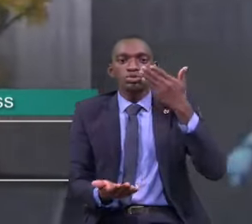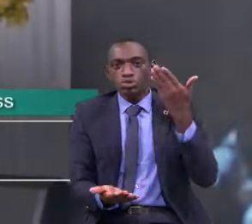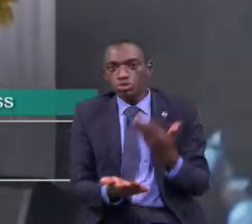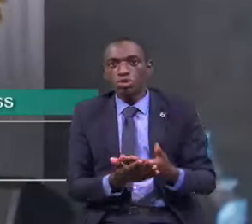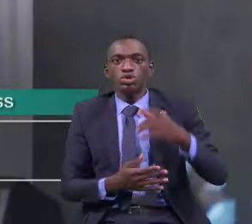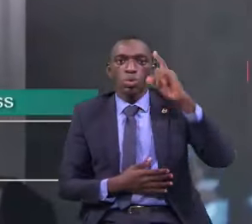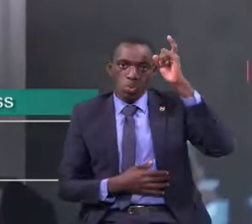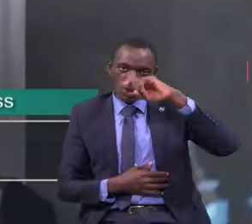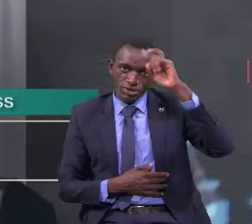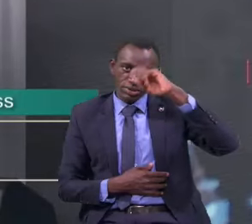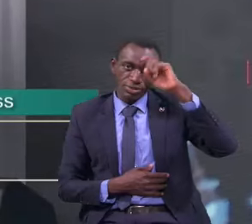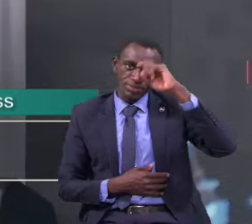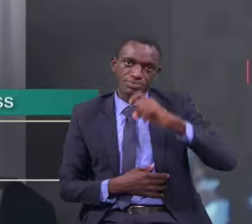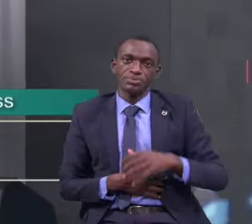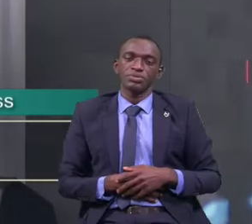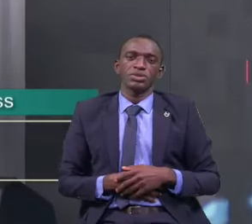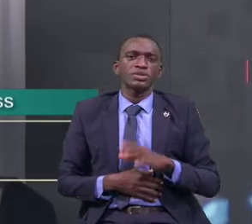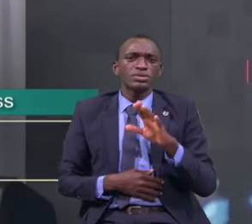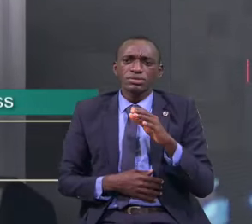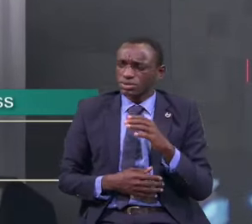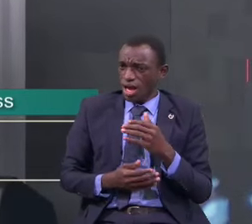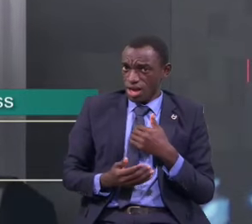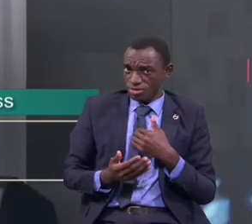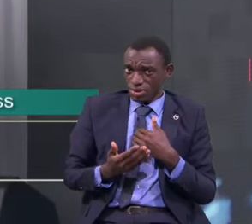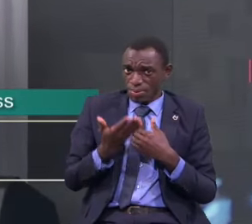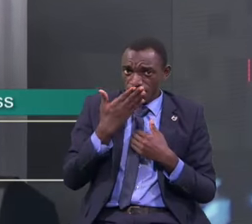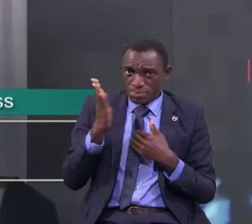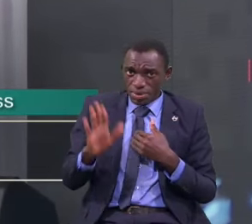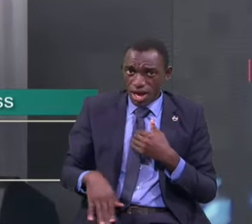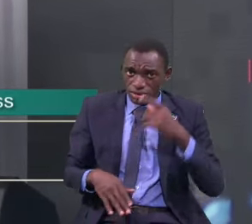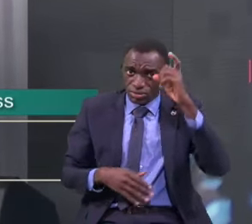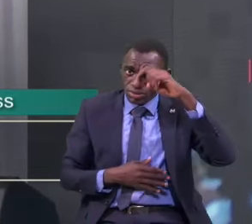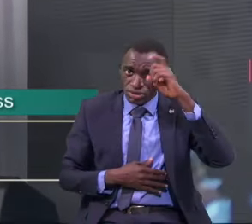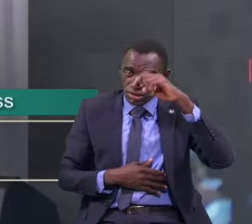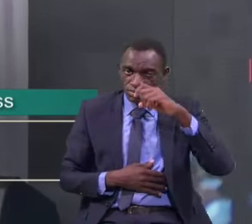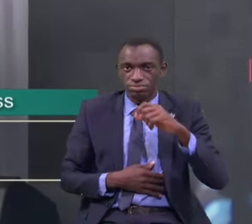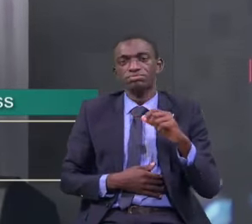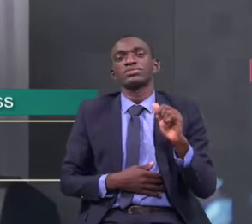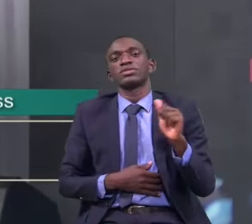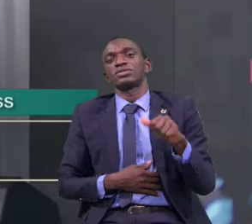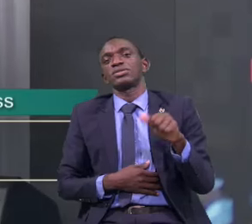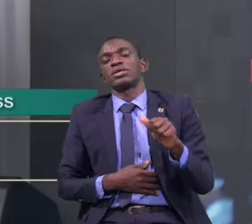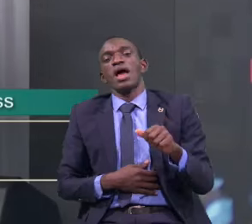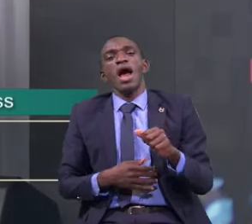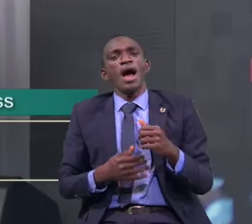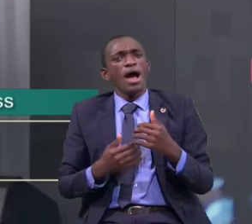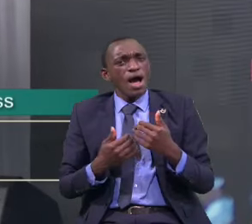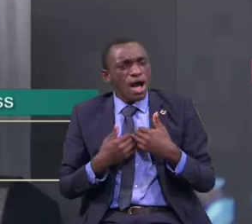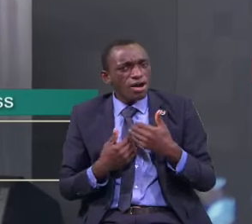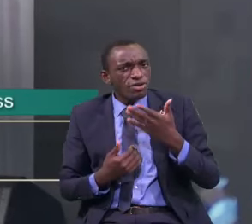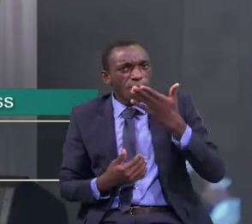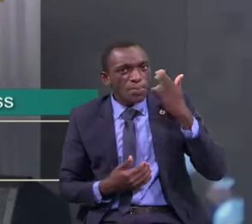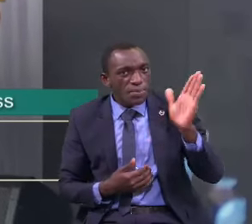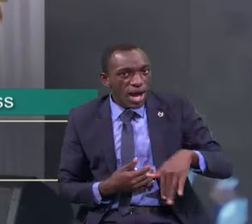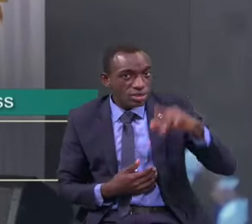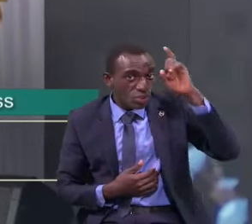bonne sagesse. Is there bad wisdom? Y a-t-il une mauvaise sagesse? Is there bad wisdom? Y a-t-il une